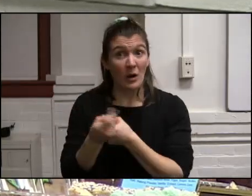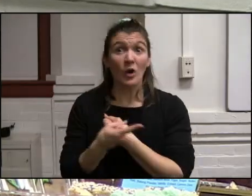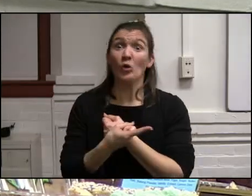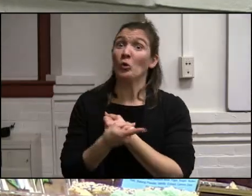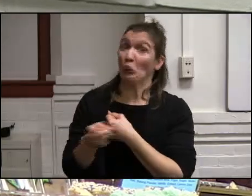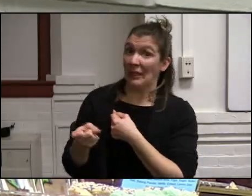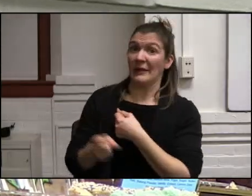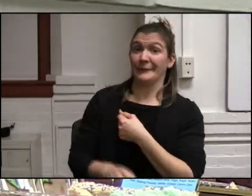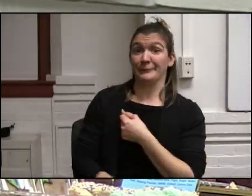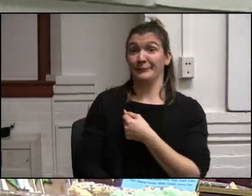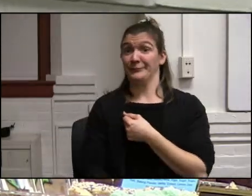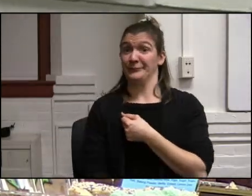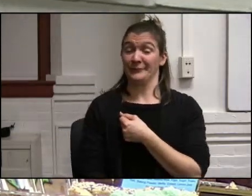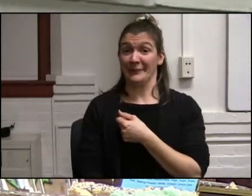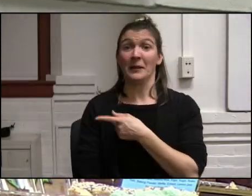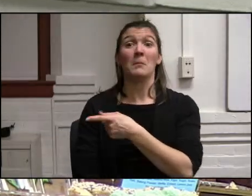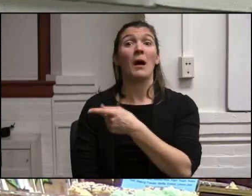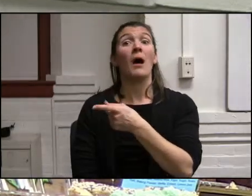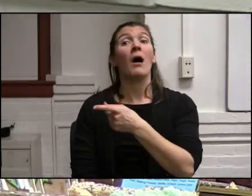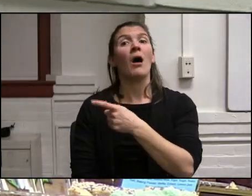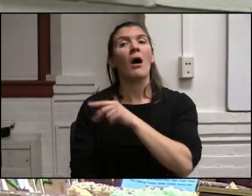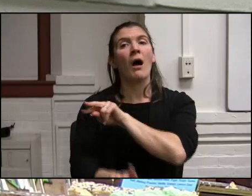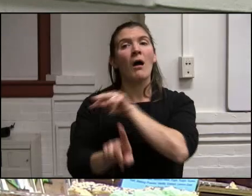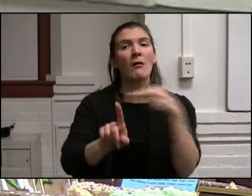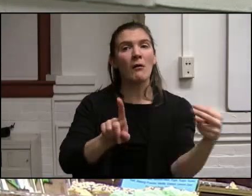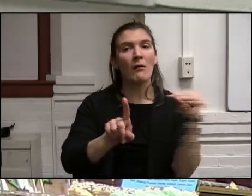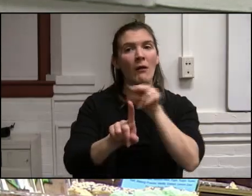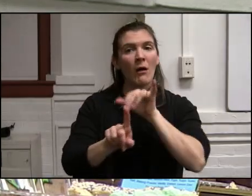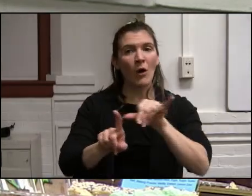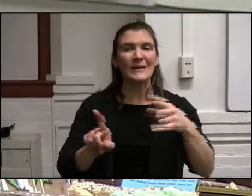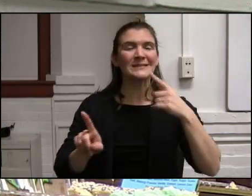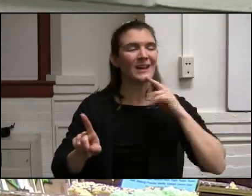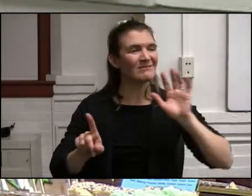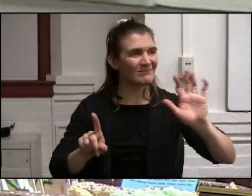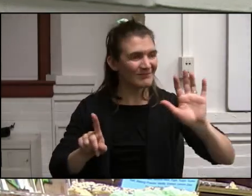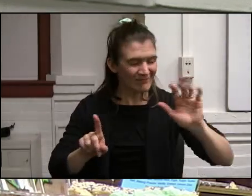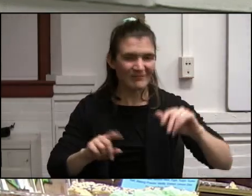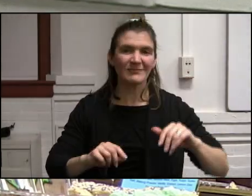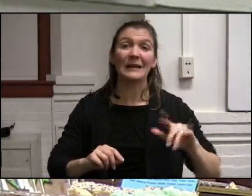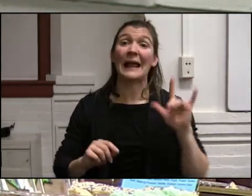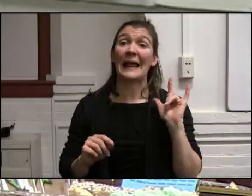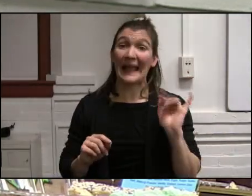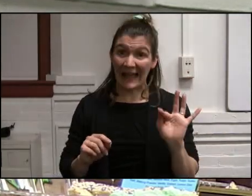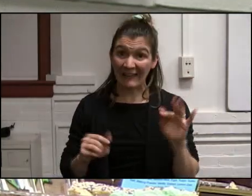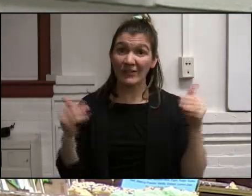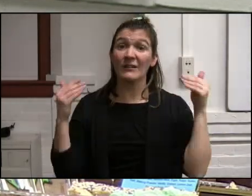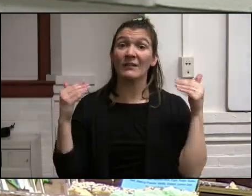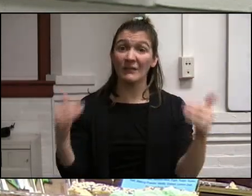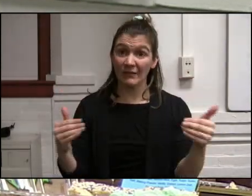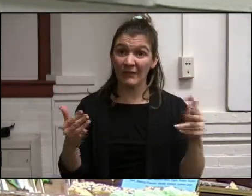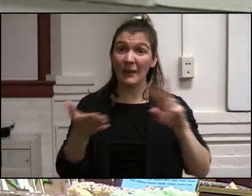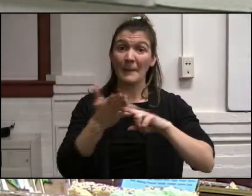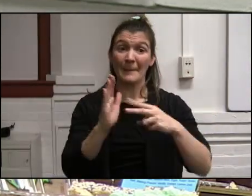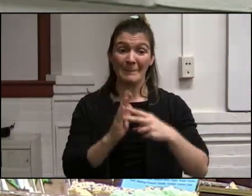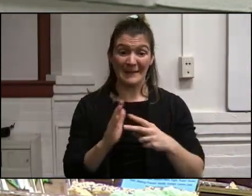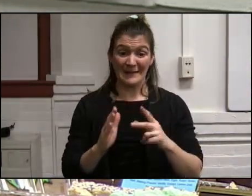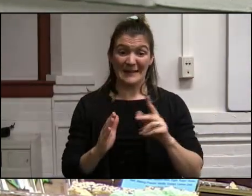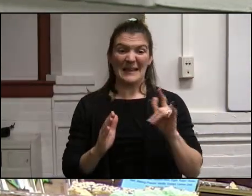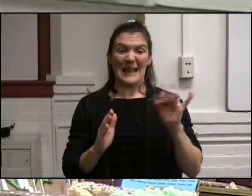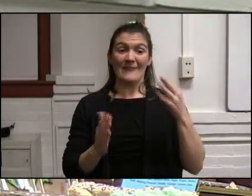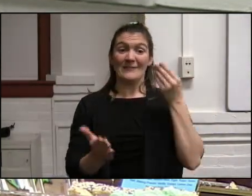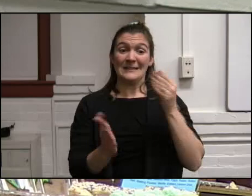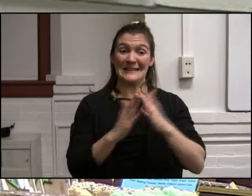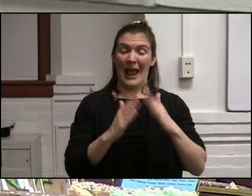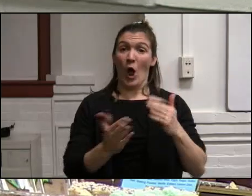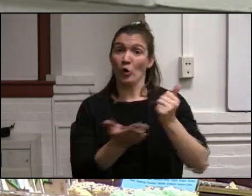nothing more to say to this guy. But his perspective is that it would mean that only towns that had a lot of money